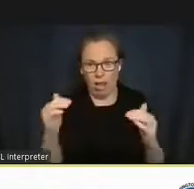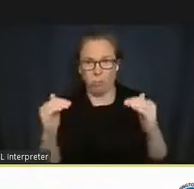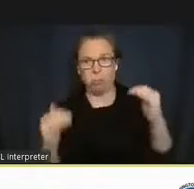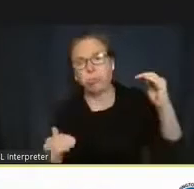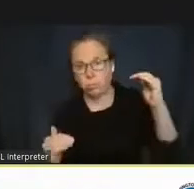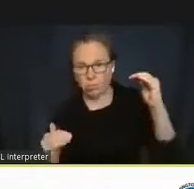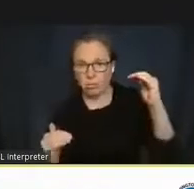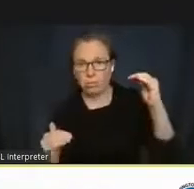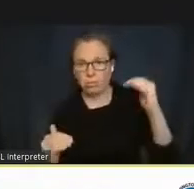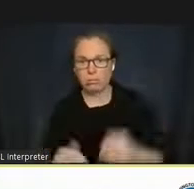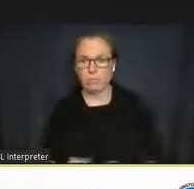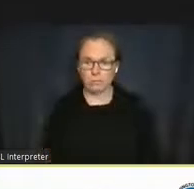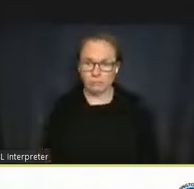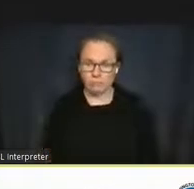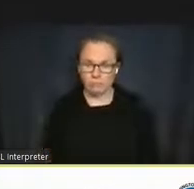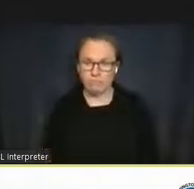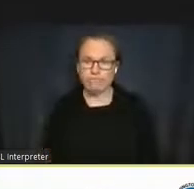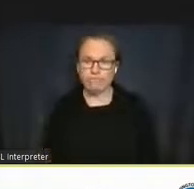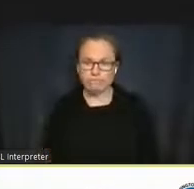Next slide, please.